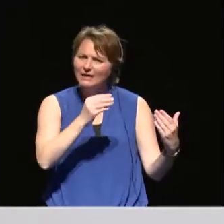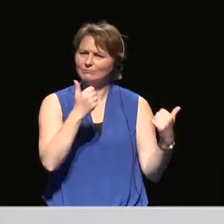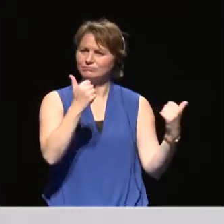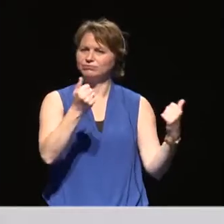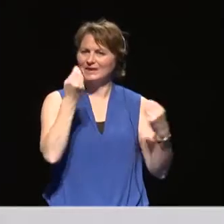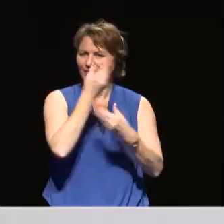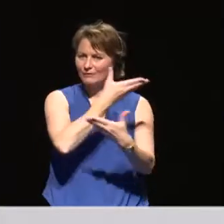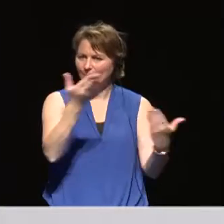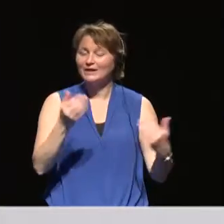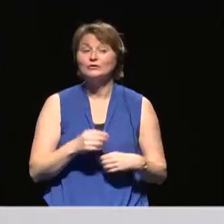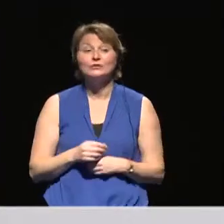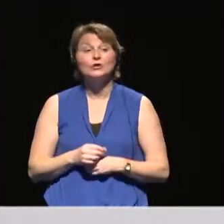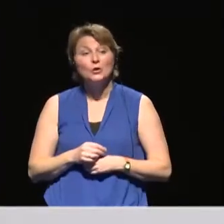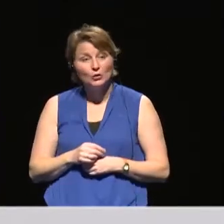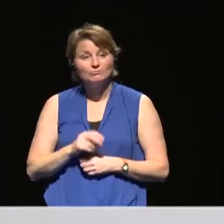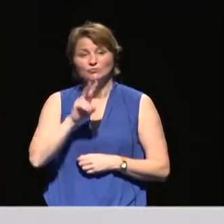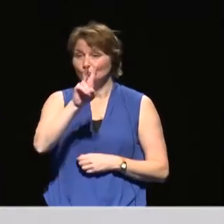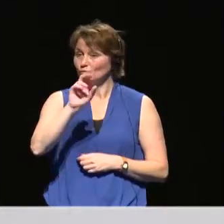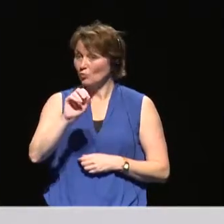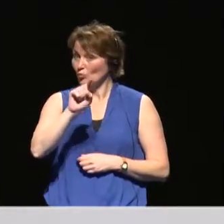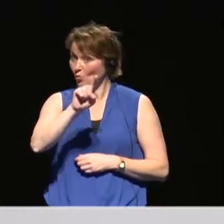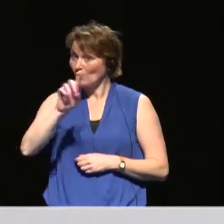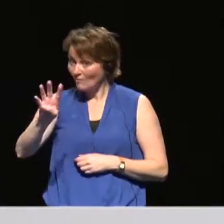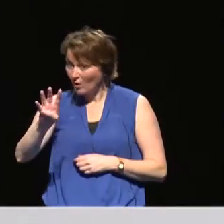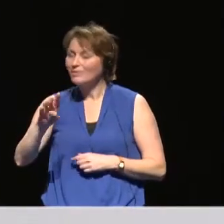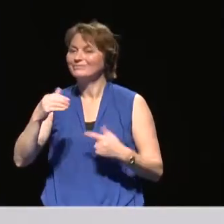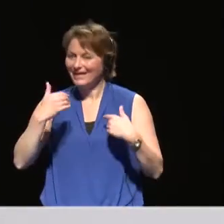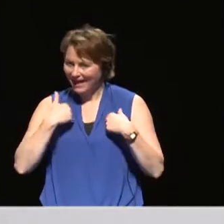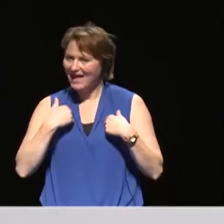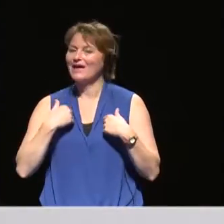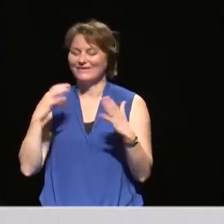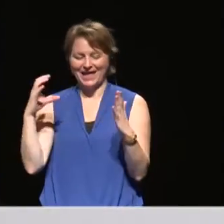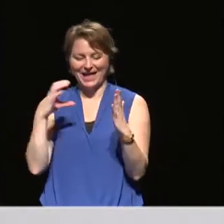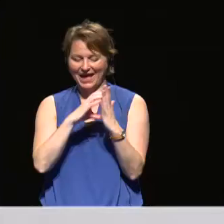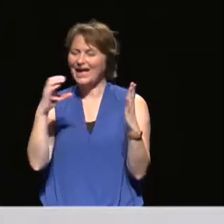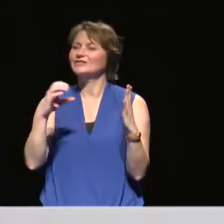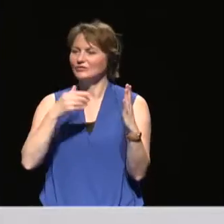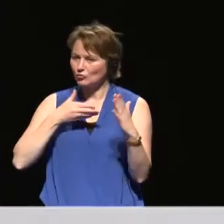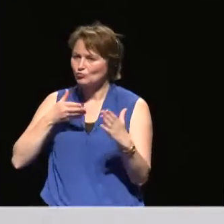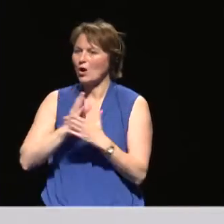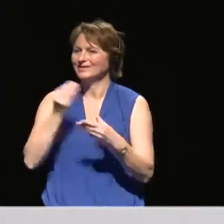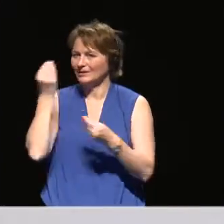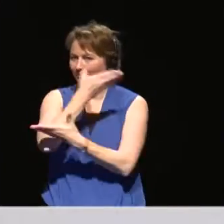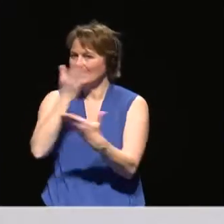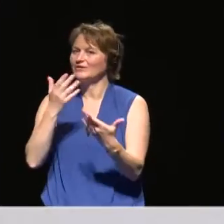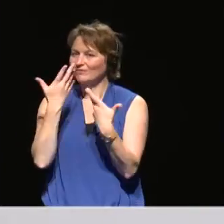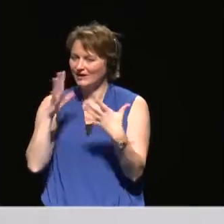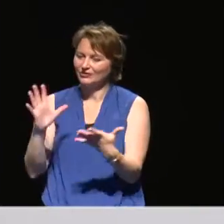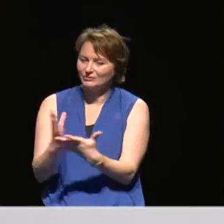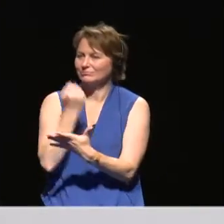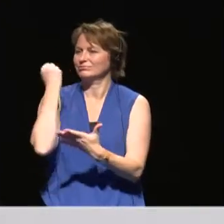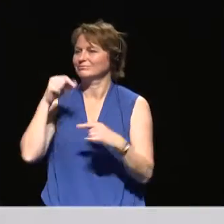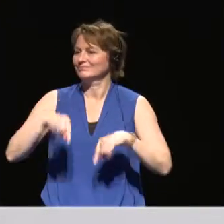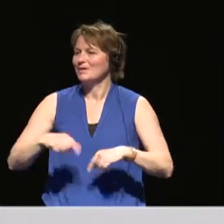January 2014, as a result of our work, a landmark Right to Information Act was passed in my country. So today, whenever I see an